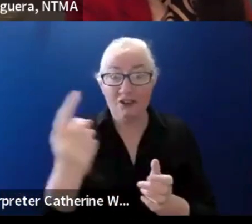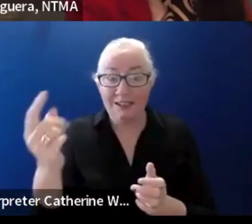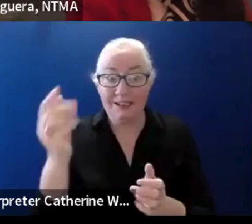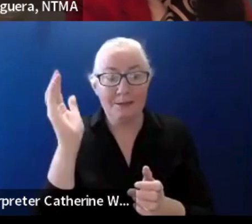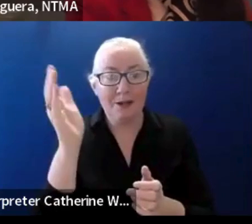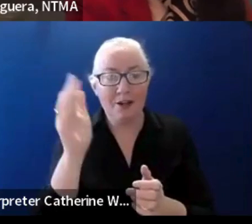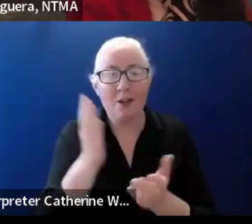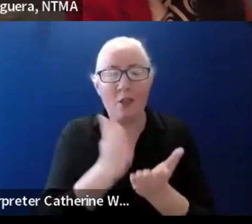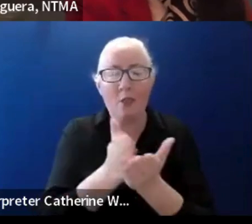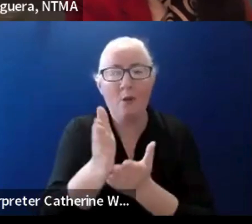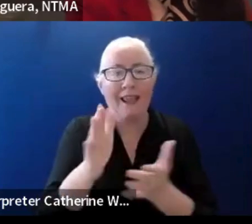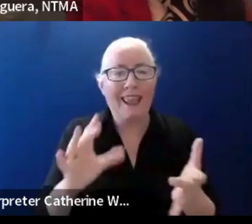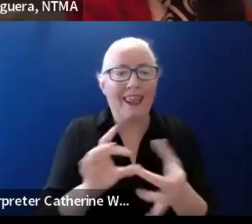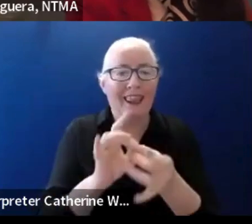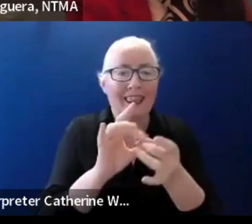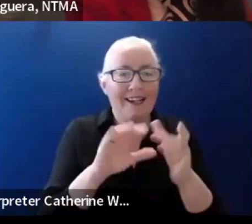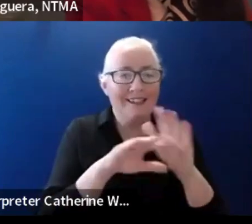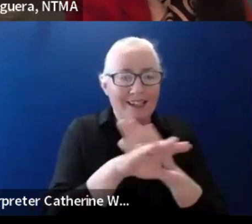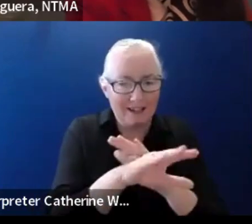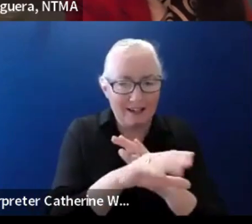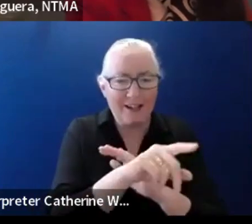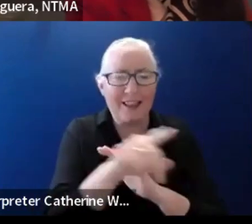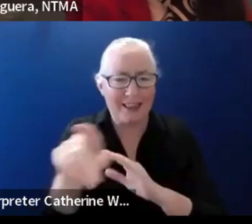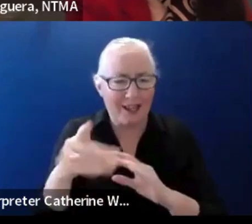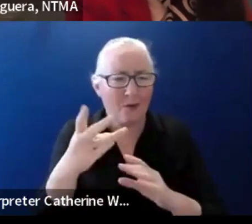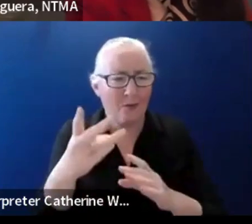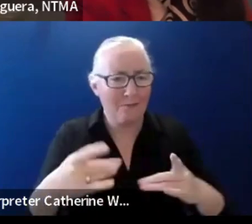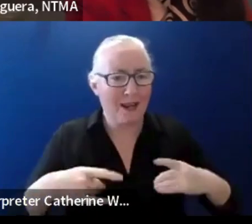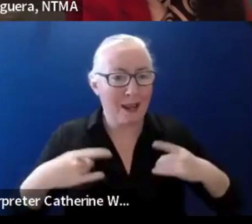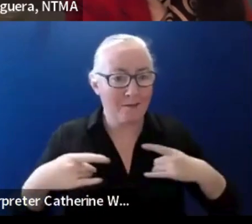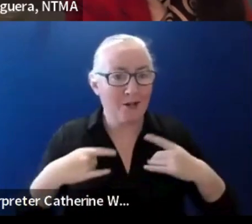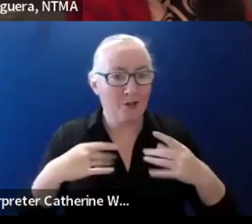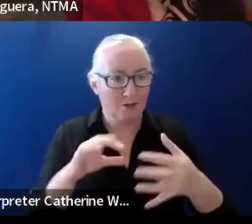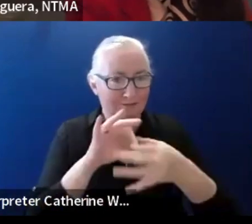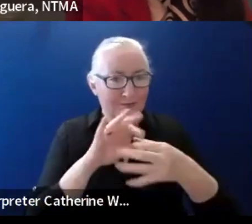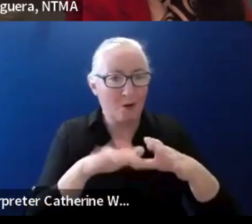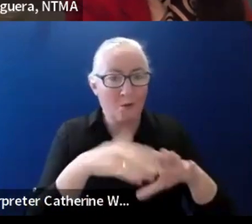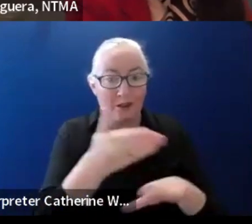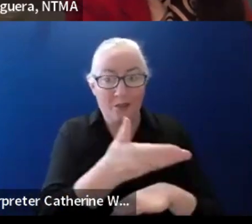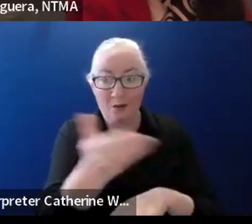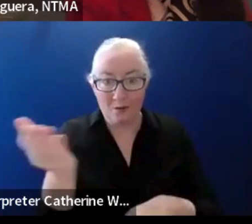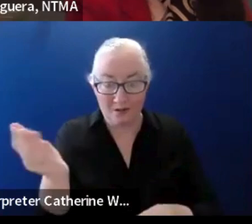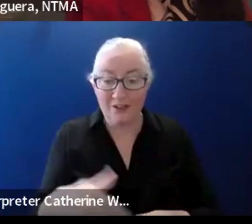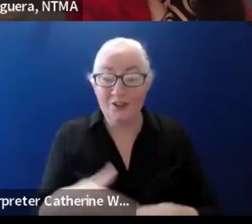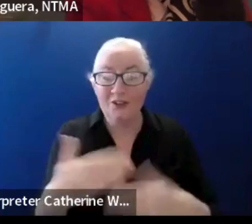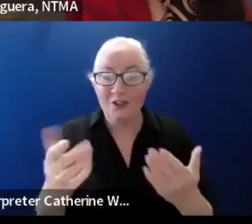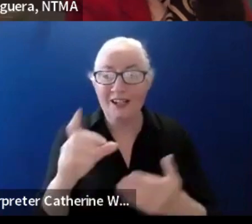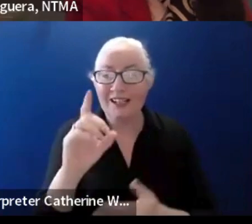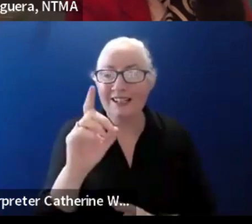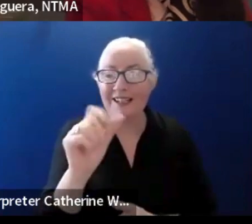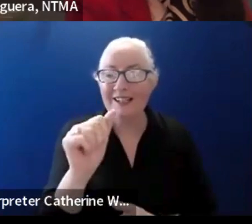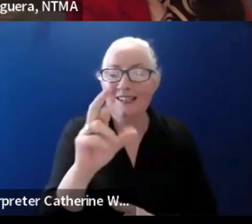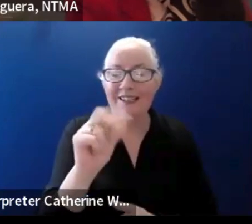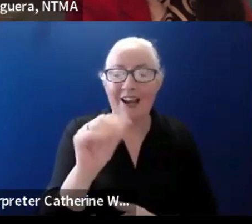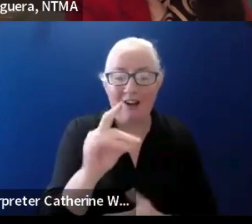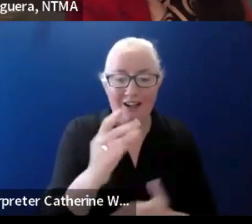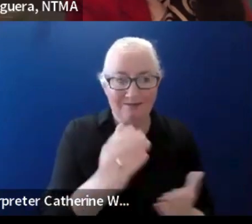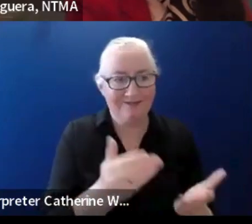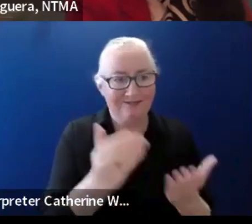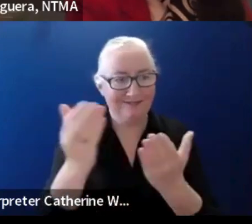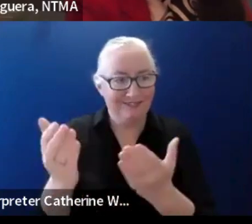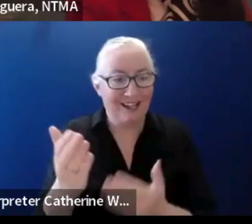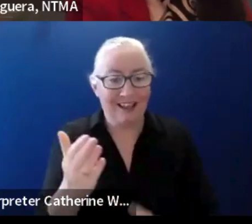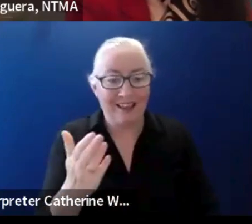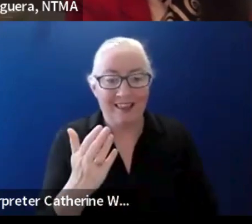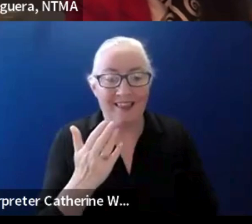on LinkedIn, and I'm sure they'll be happy to engage with you. So, Daragh, over to you. Thank you,